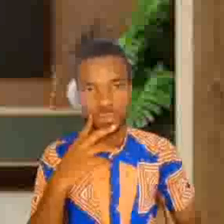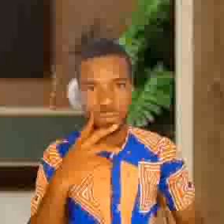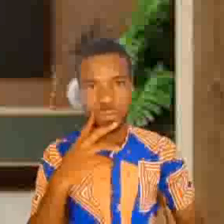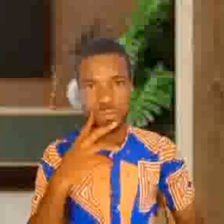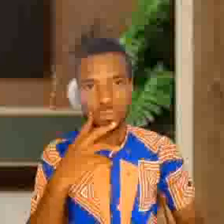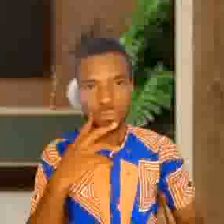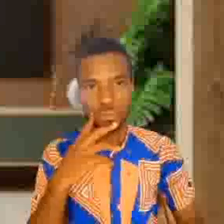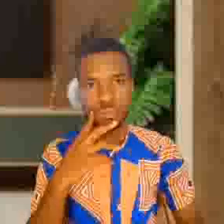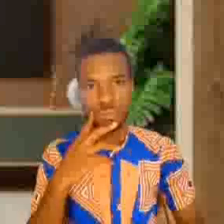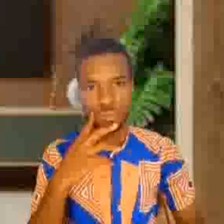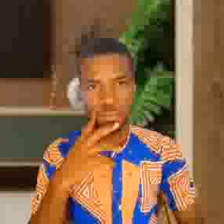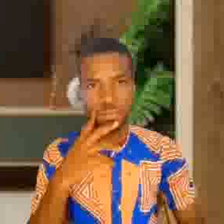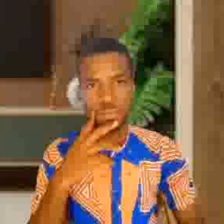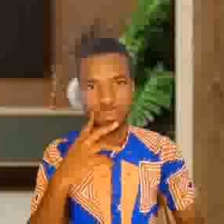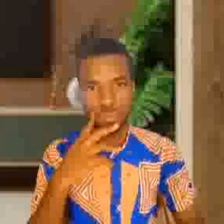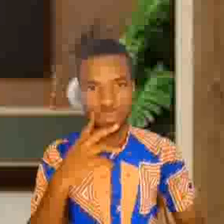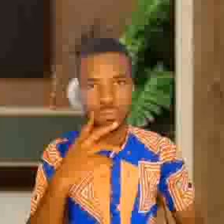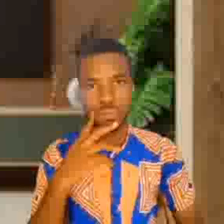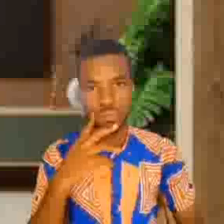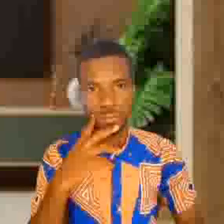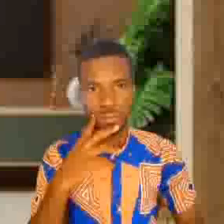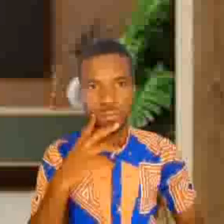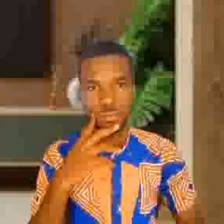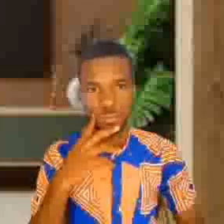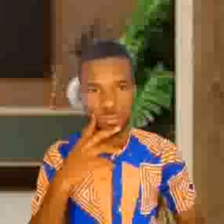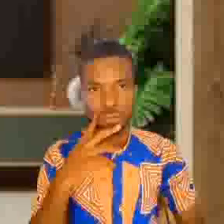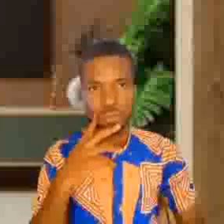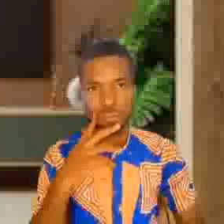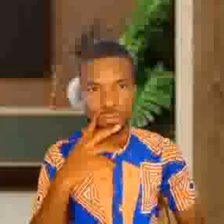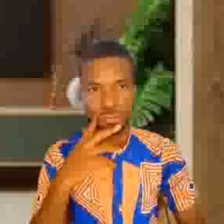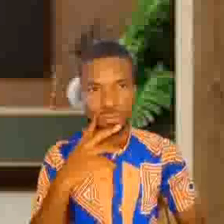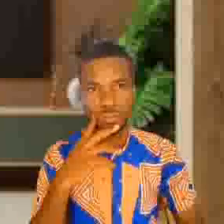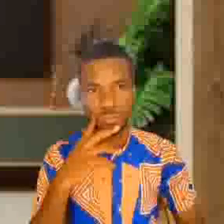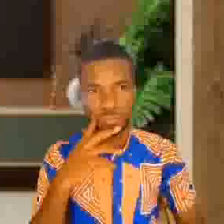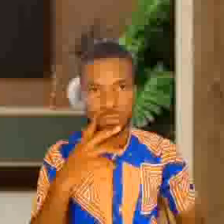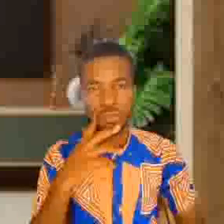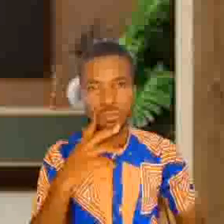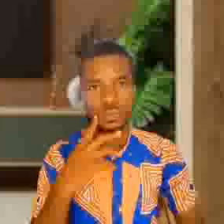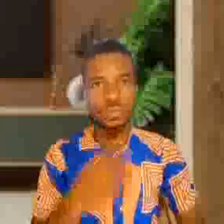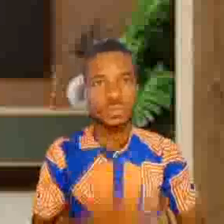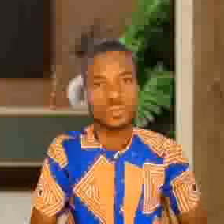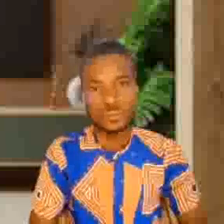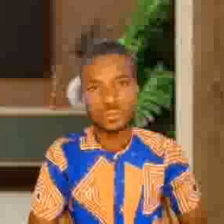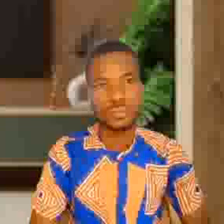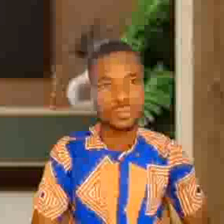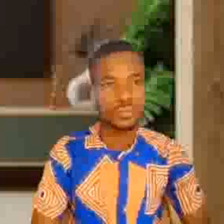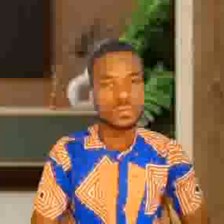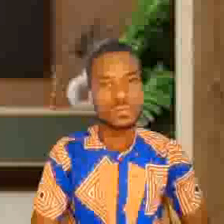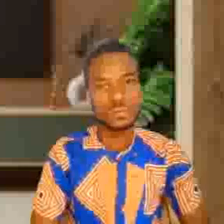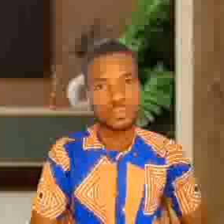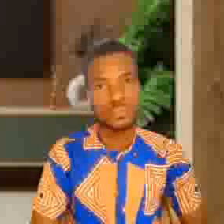The allowances were accurate. It created atmospheres of human errors, changes in political